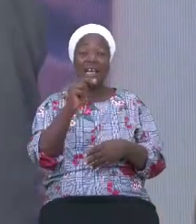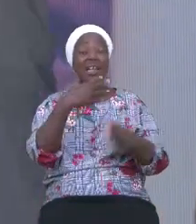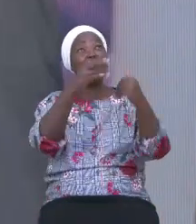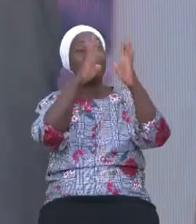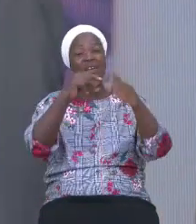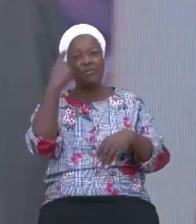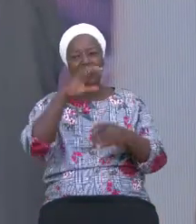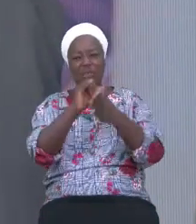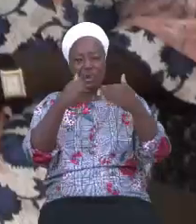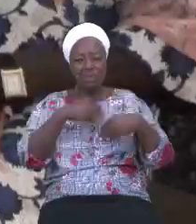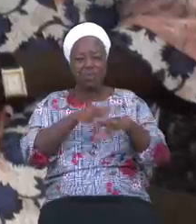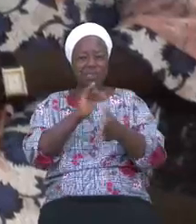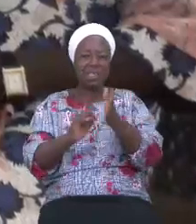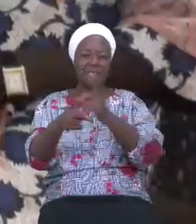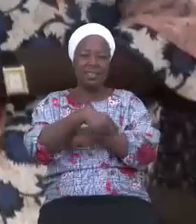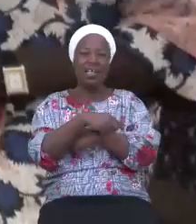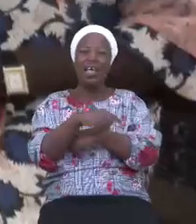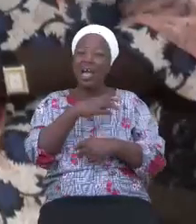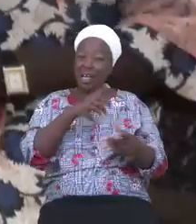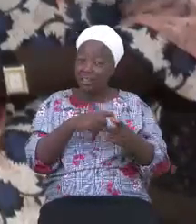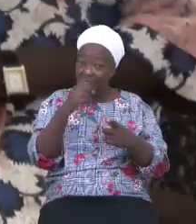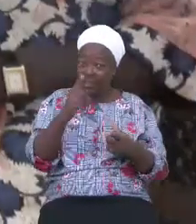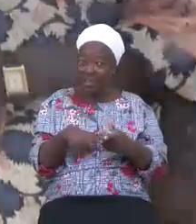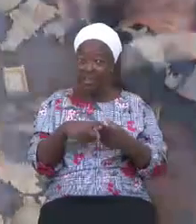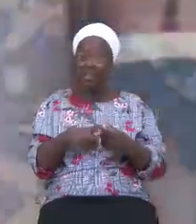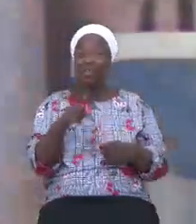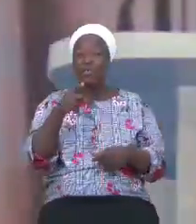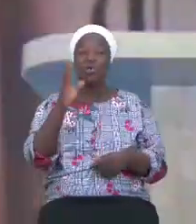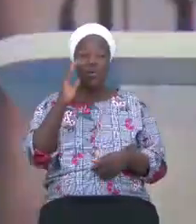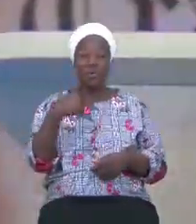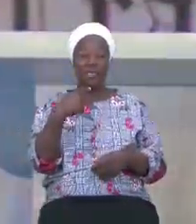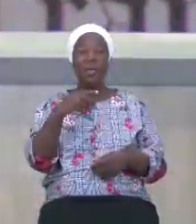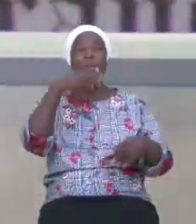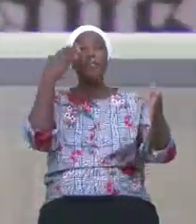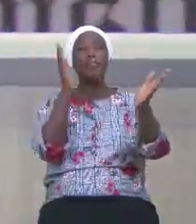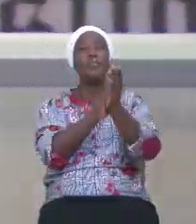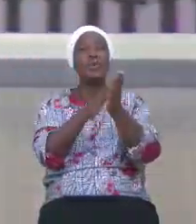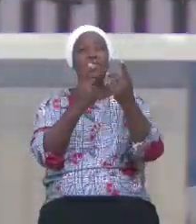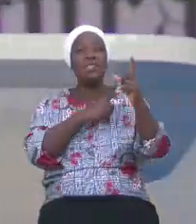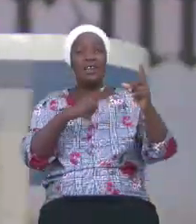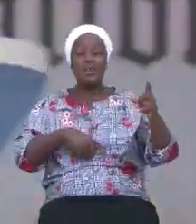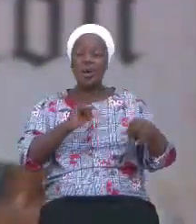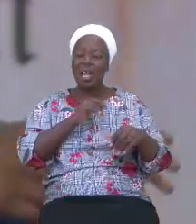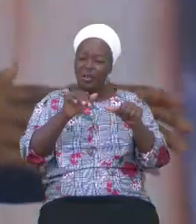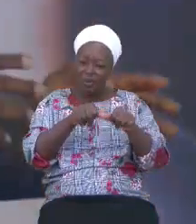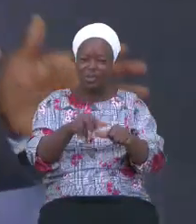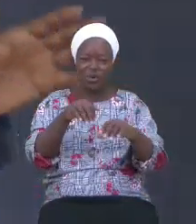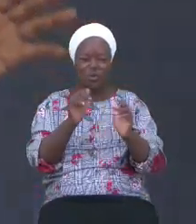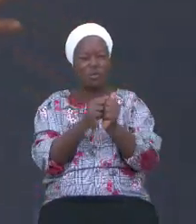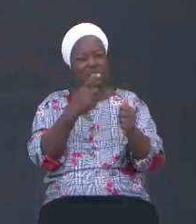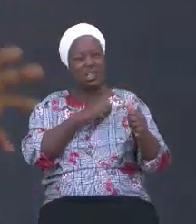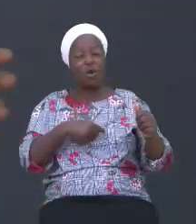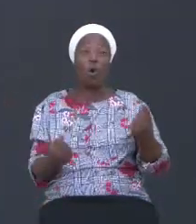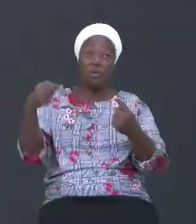are going to have on that day. And then you'll say, praise the Lord, I continue with the Lord